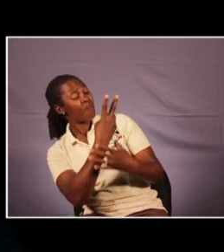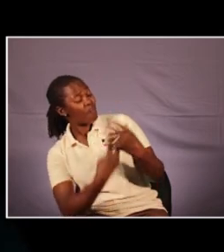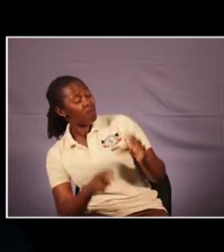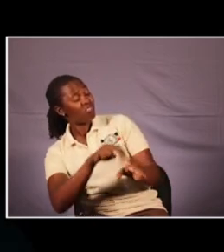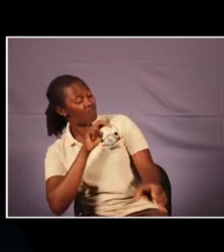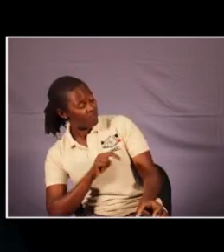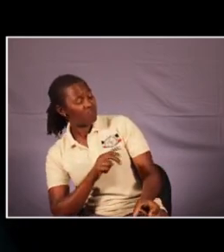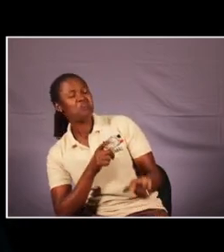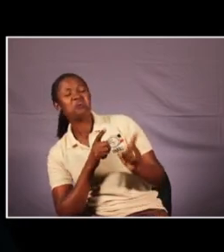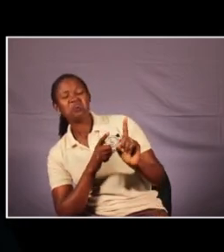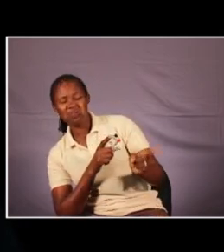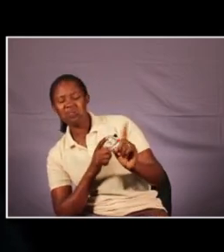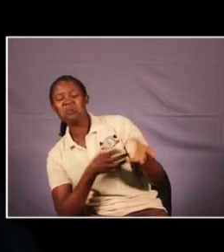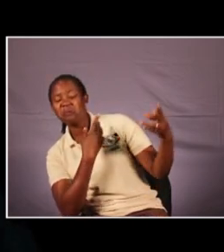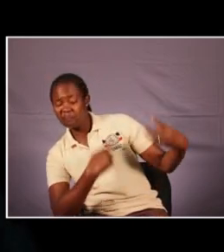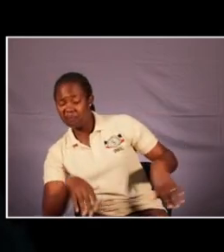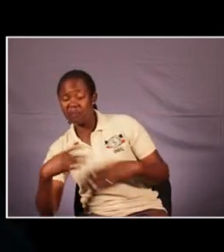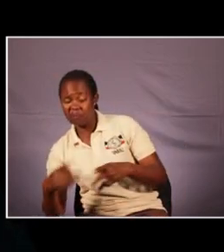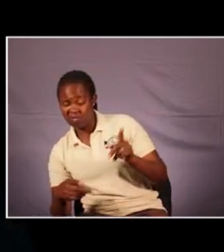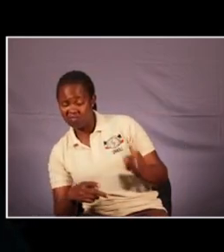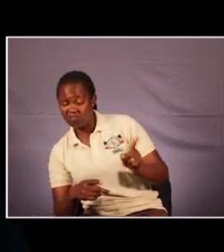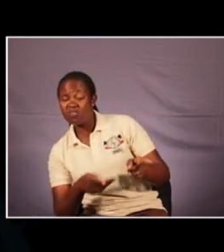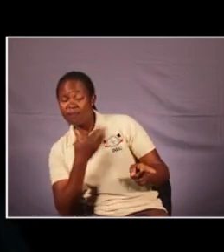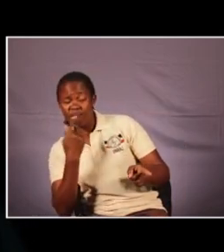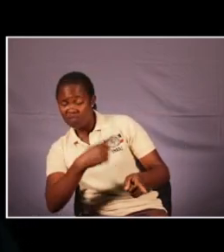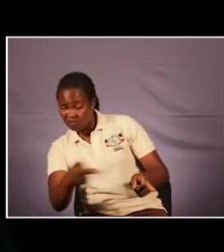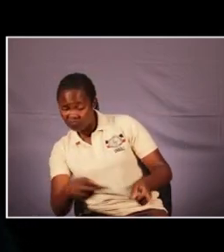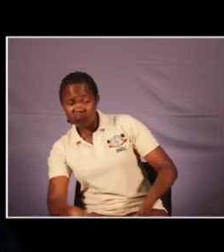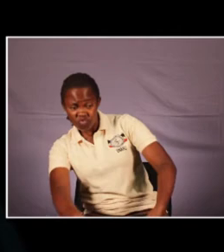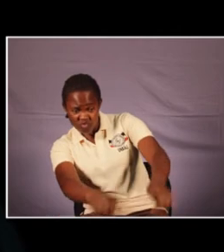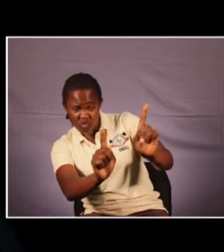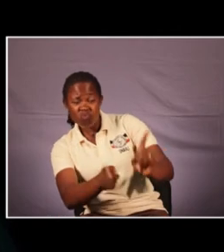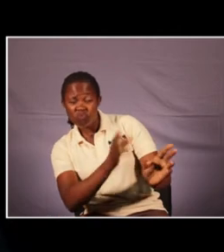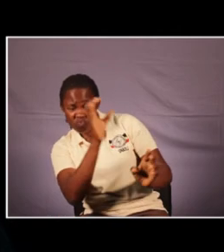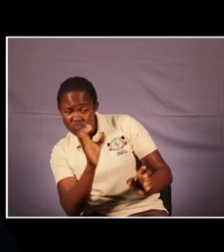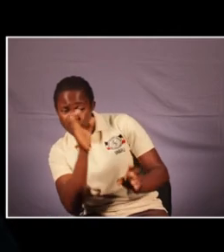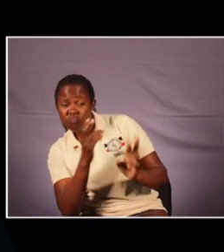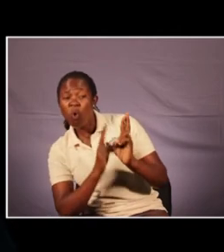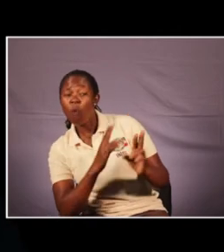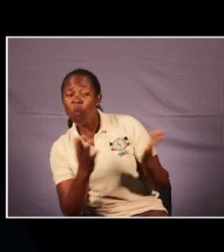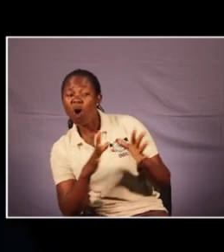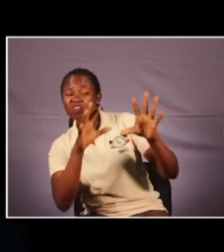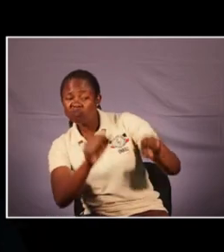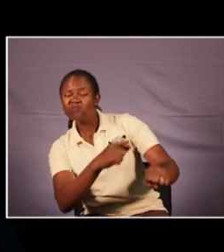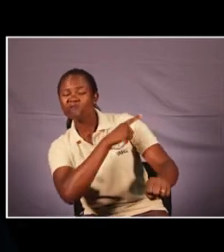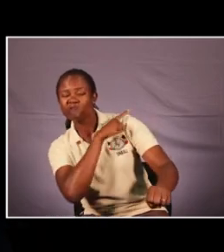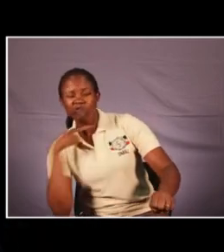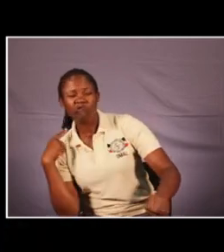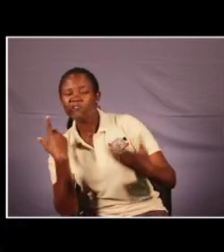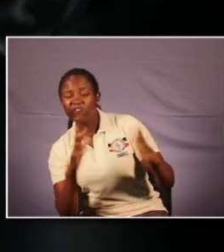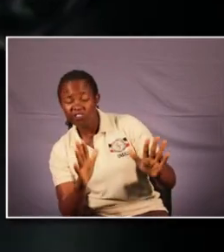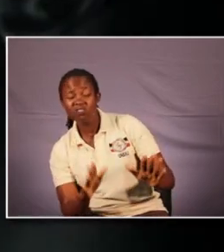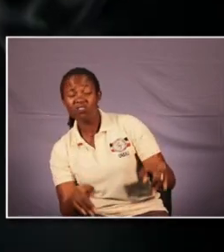Those two bastards don't know who they're messing with. I want you to find Hope right now and squeeze the life out of her. Get Mike here before the